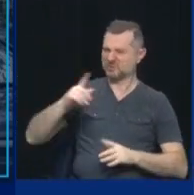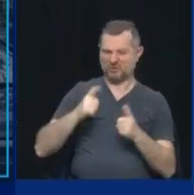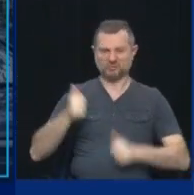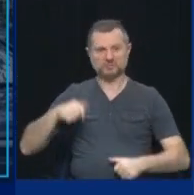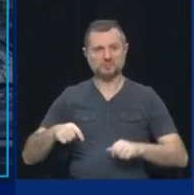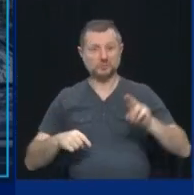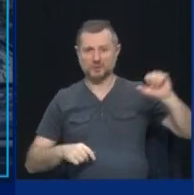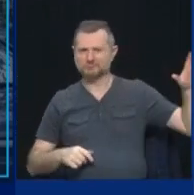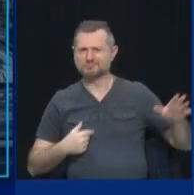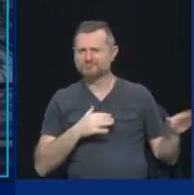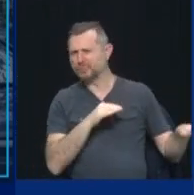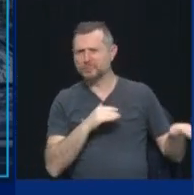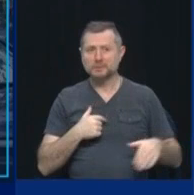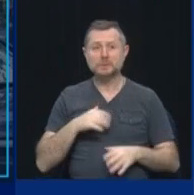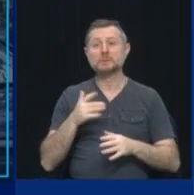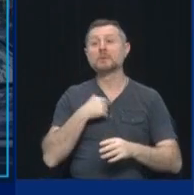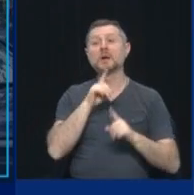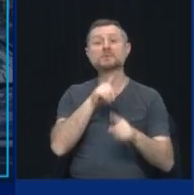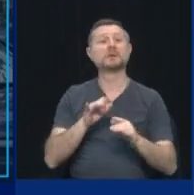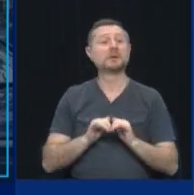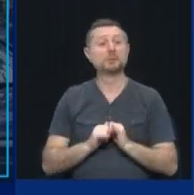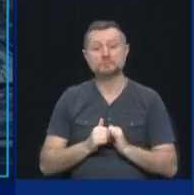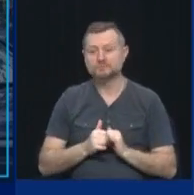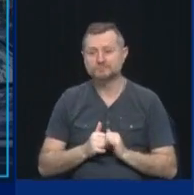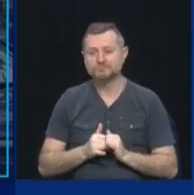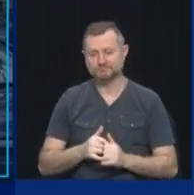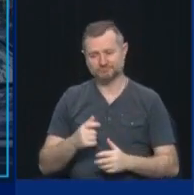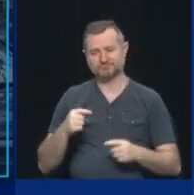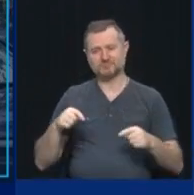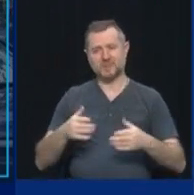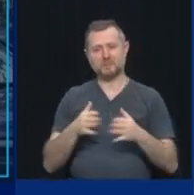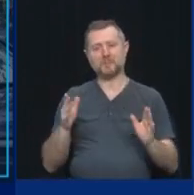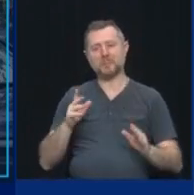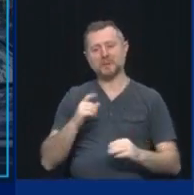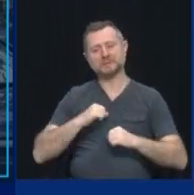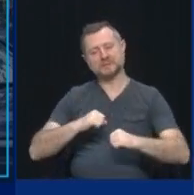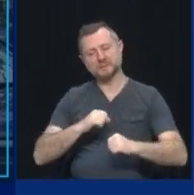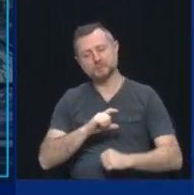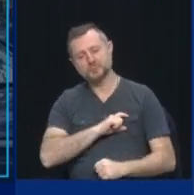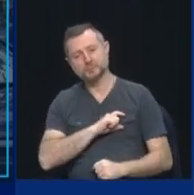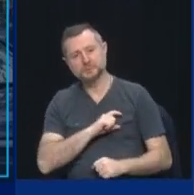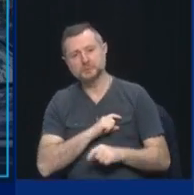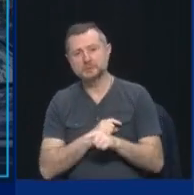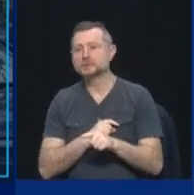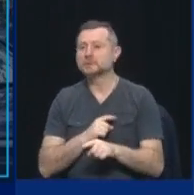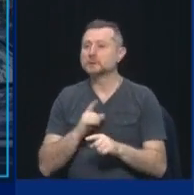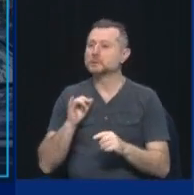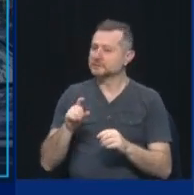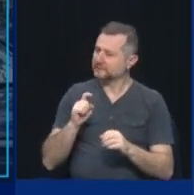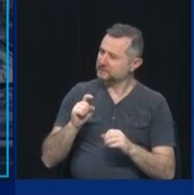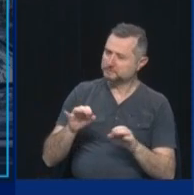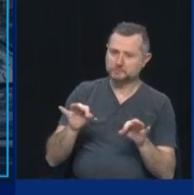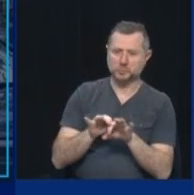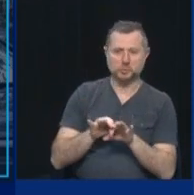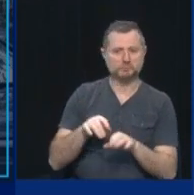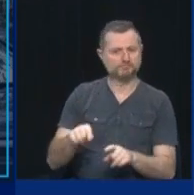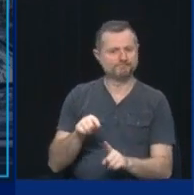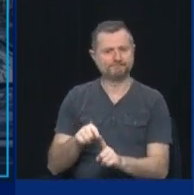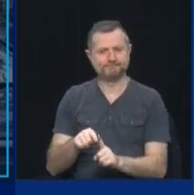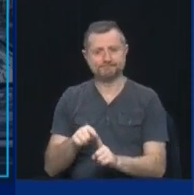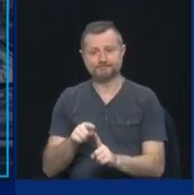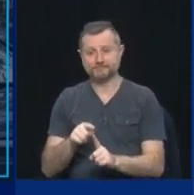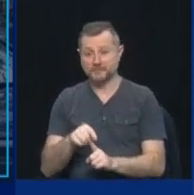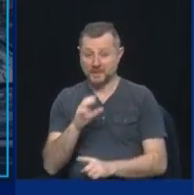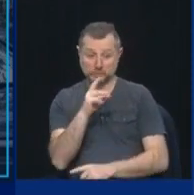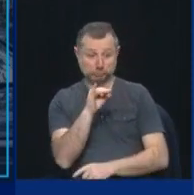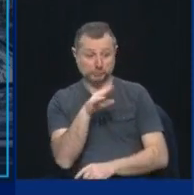First, public safety. Public safety, public safety, public safety, crime, crime, crime.